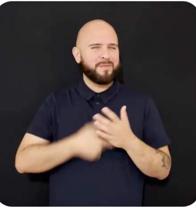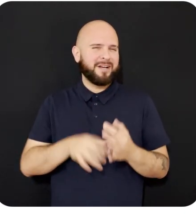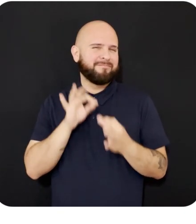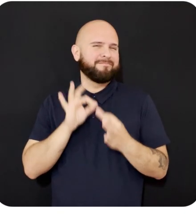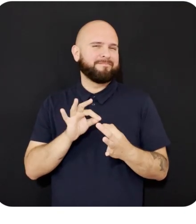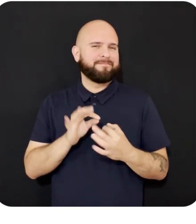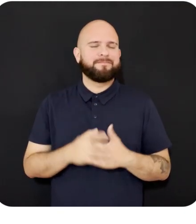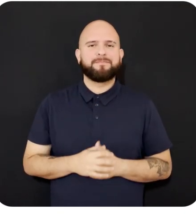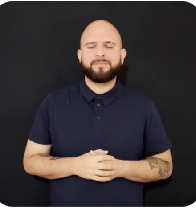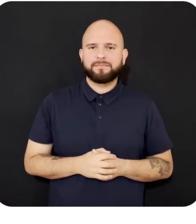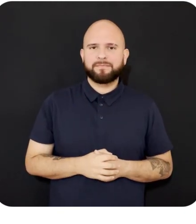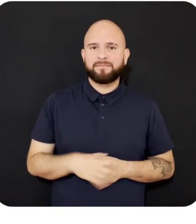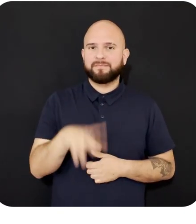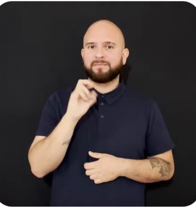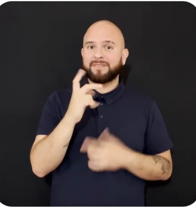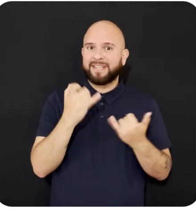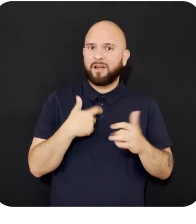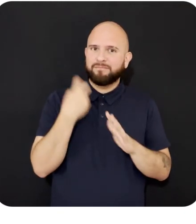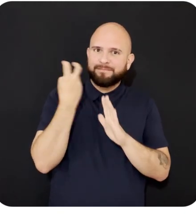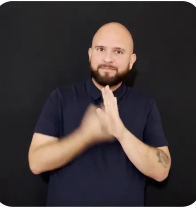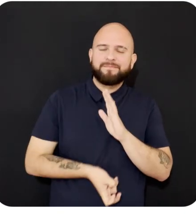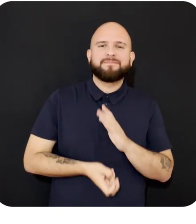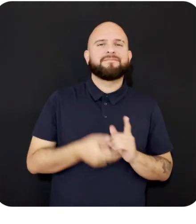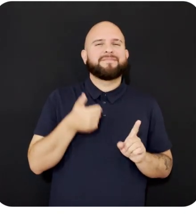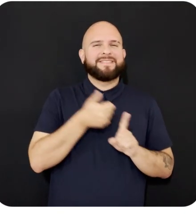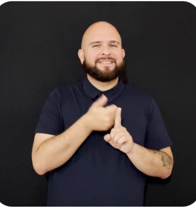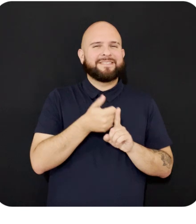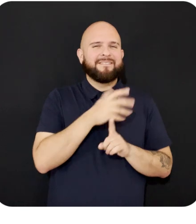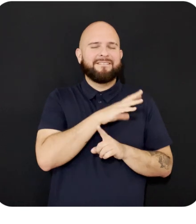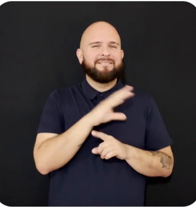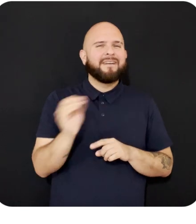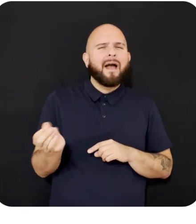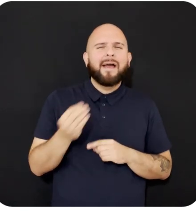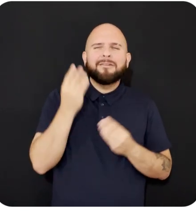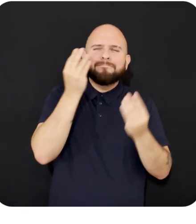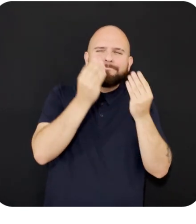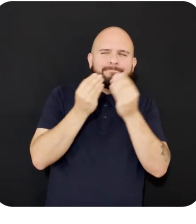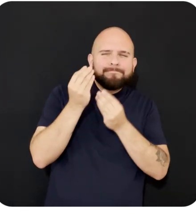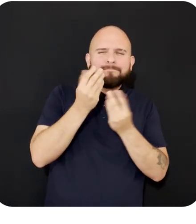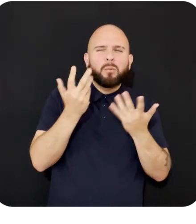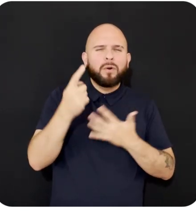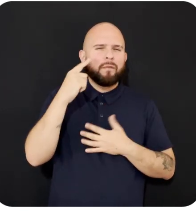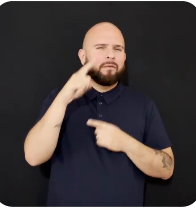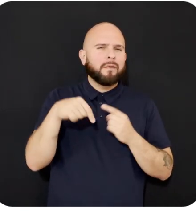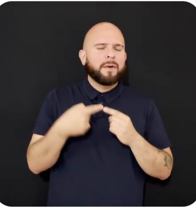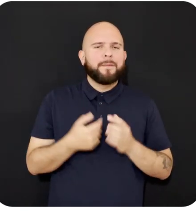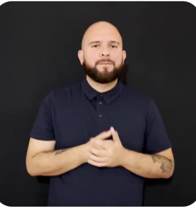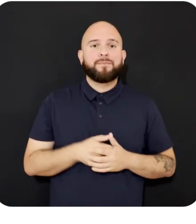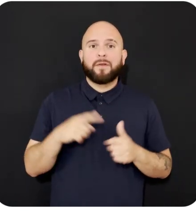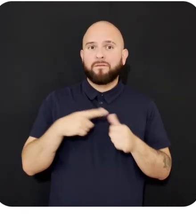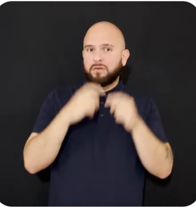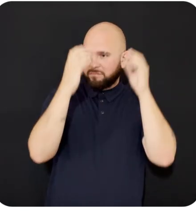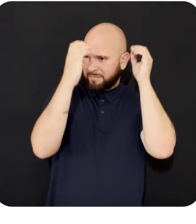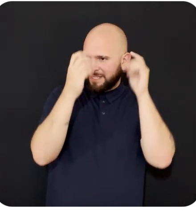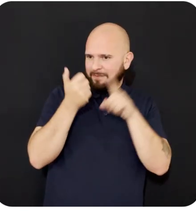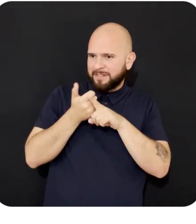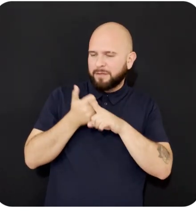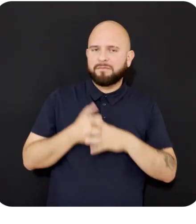price. Let's get into the device and development considerations. First, the headset